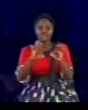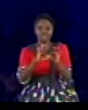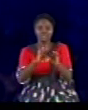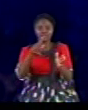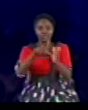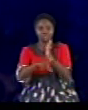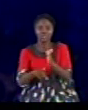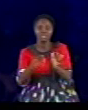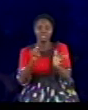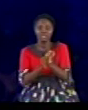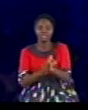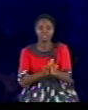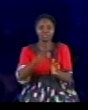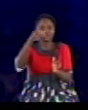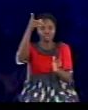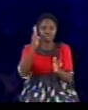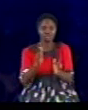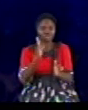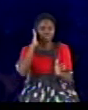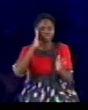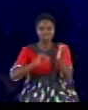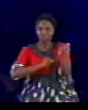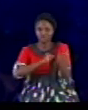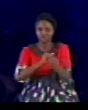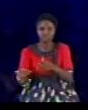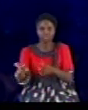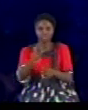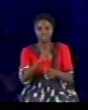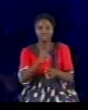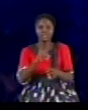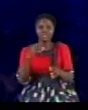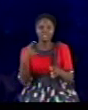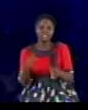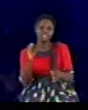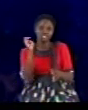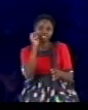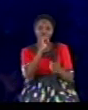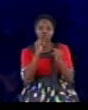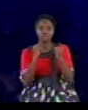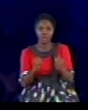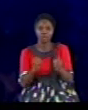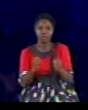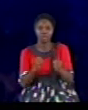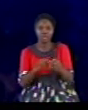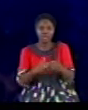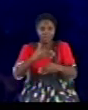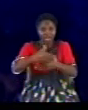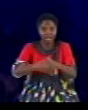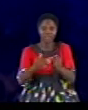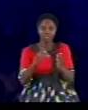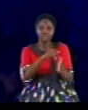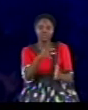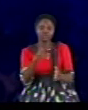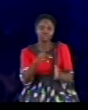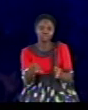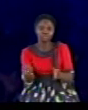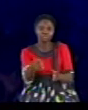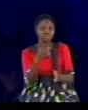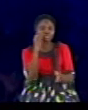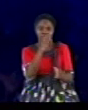out. The powers behind those operations, God will destroy it. In